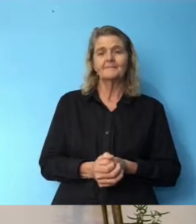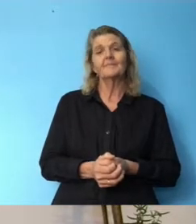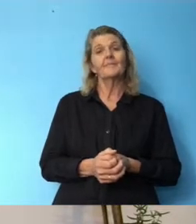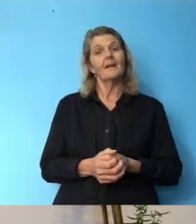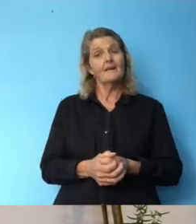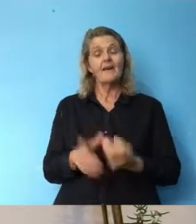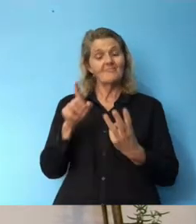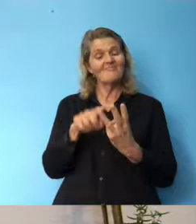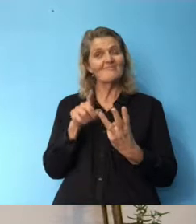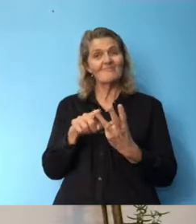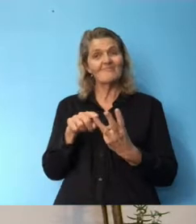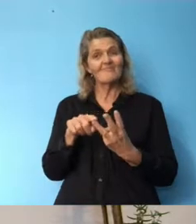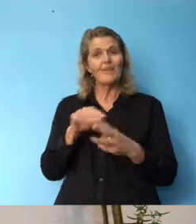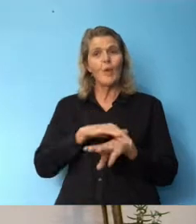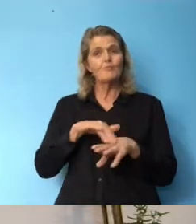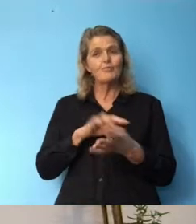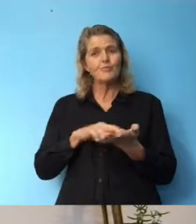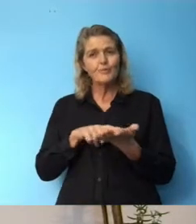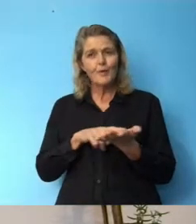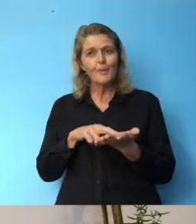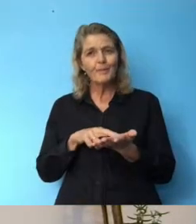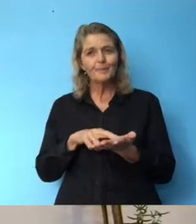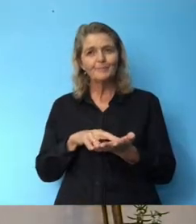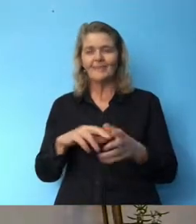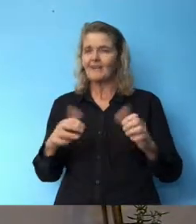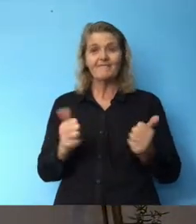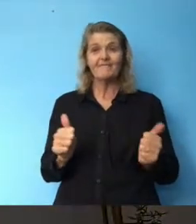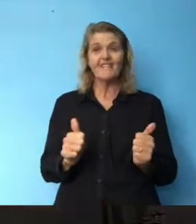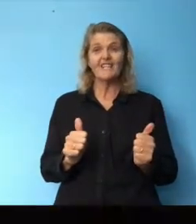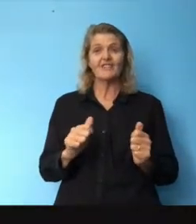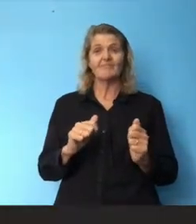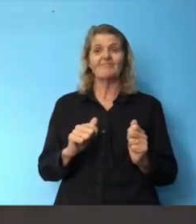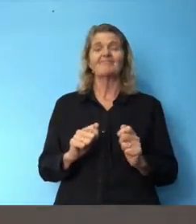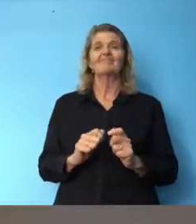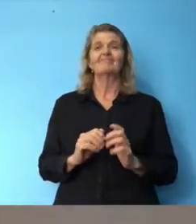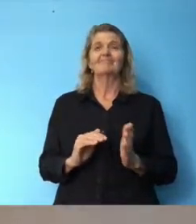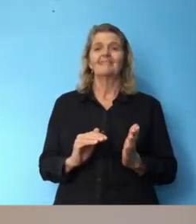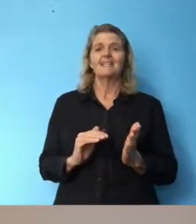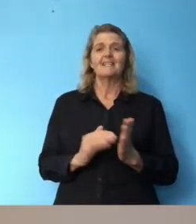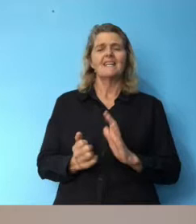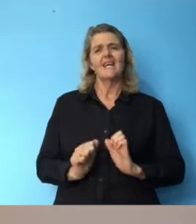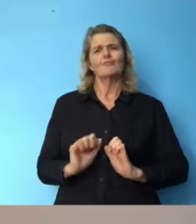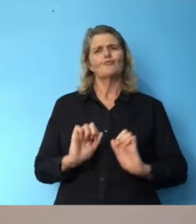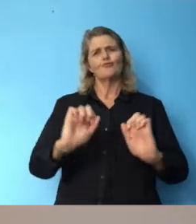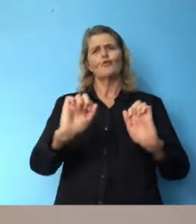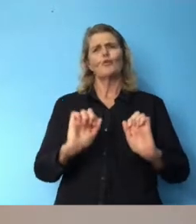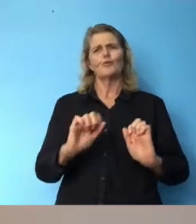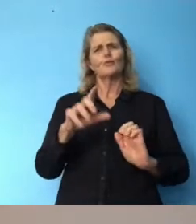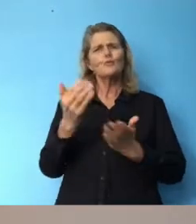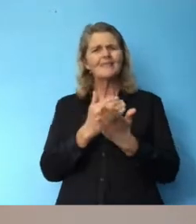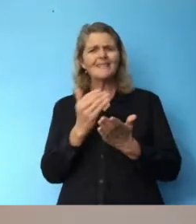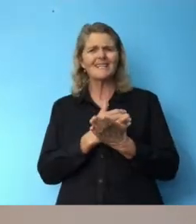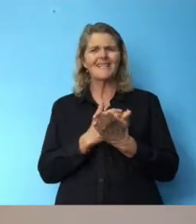And a more blue purple. So that's it. That's your colour wheel. Now that this is yours and it's, you know, you can bring